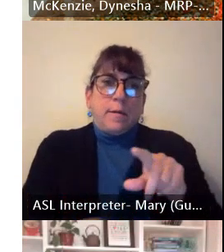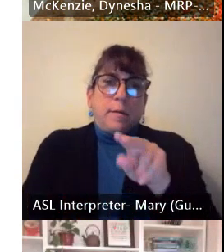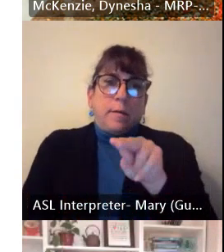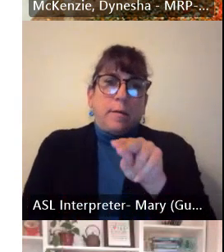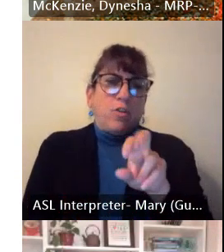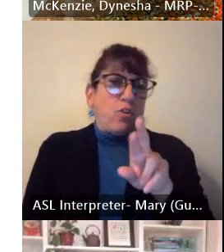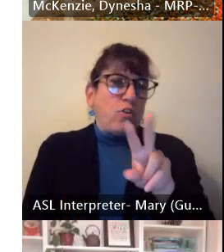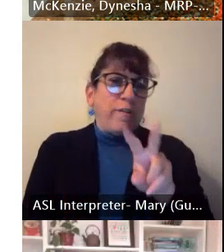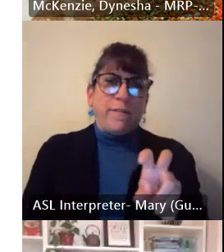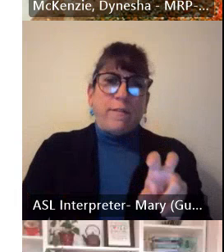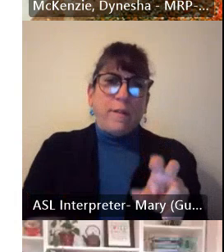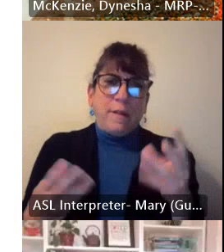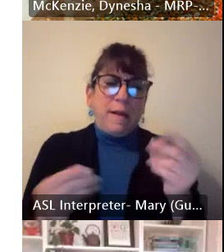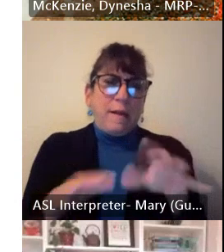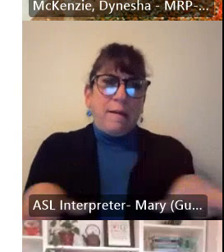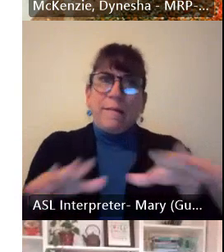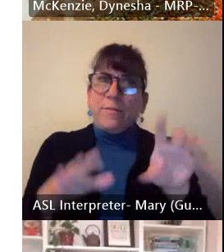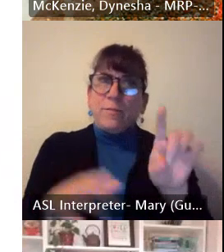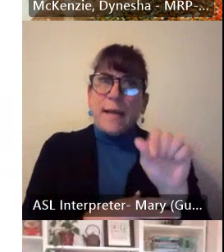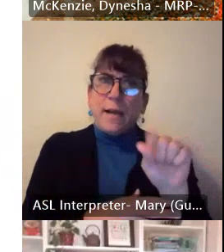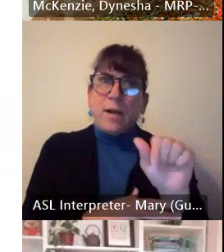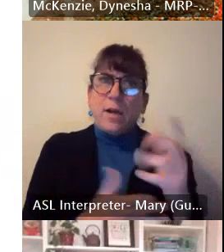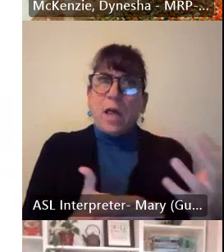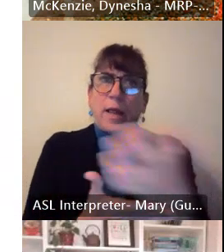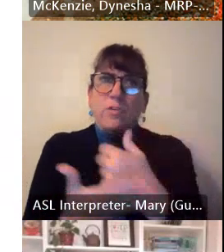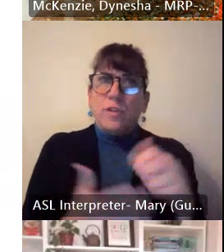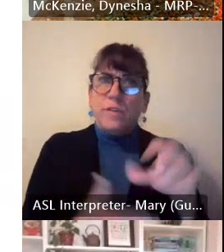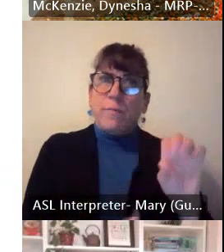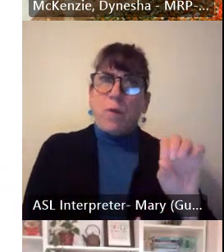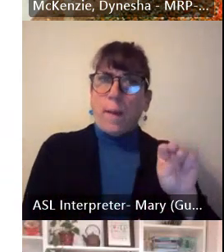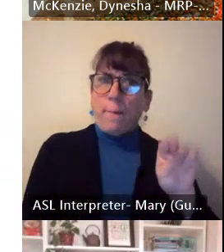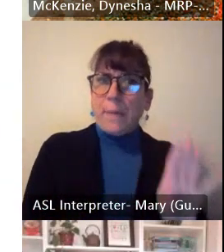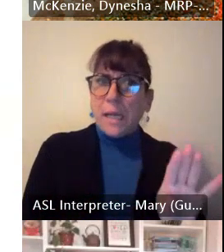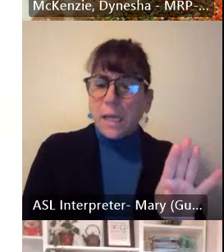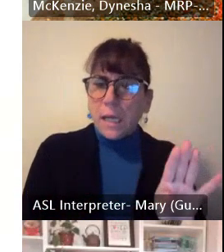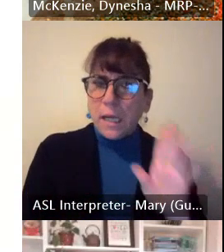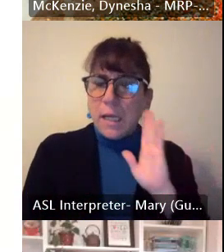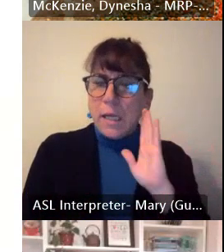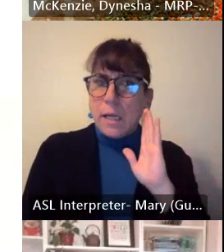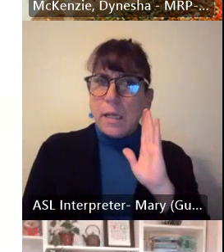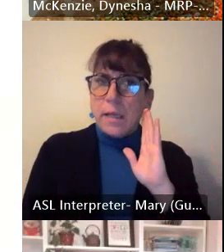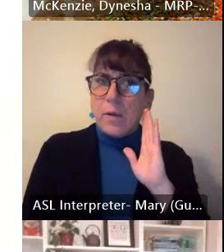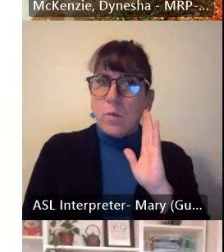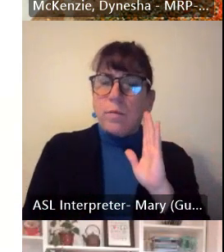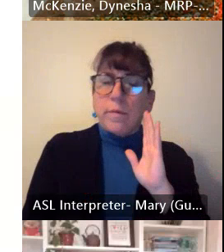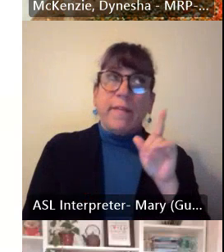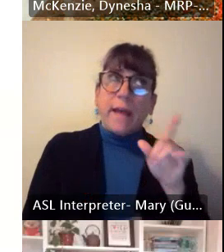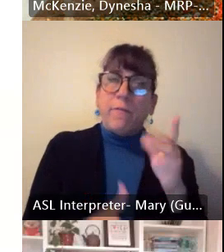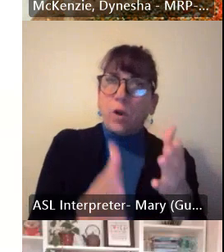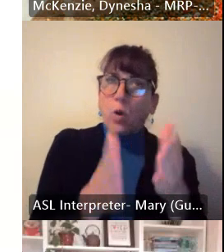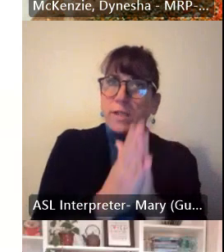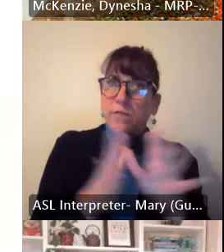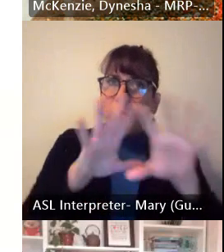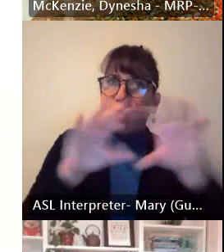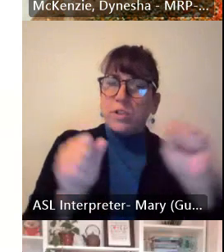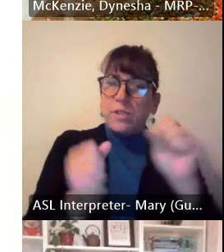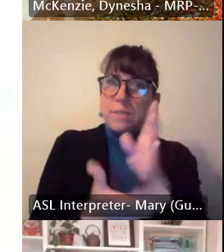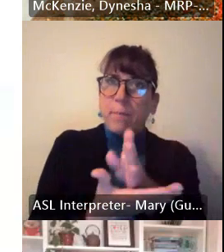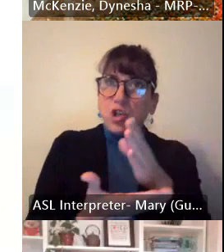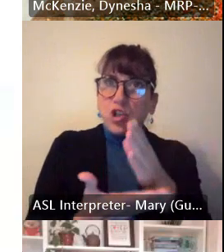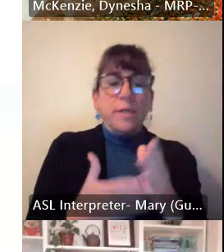data collections that OMB that OMB requests for the president's budget. It is